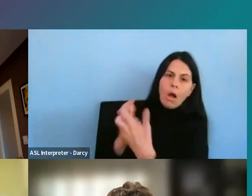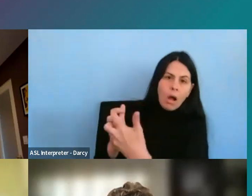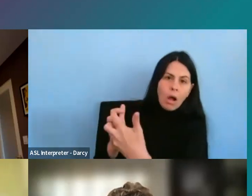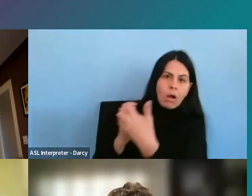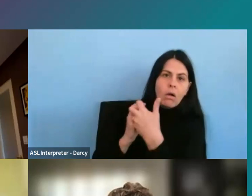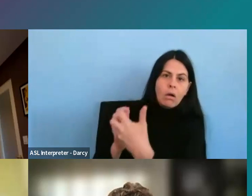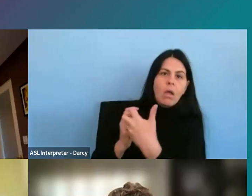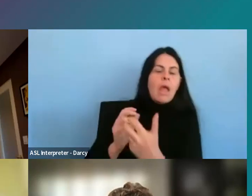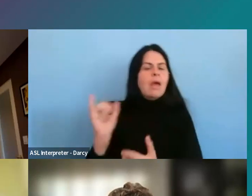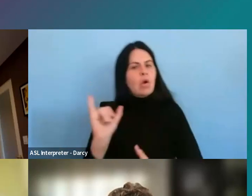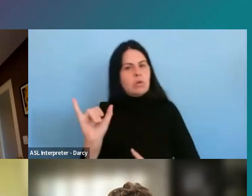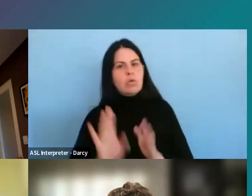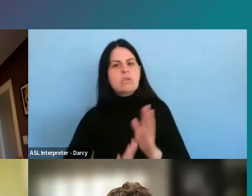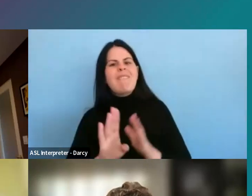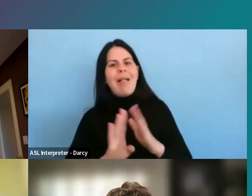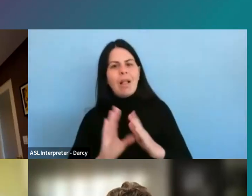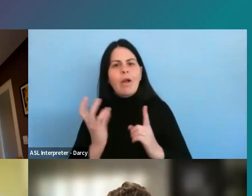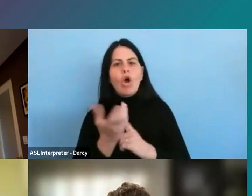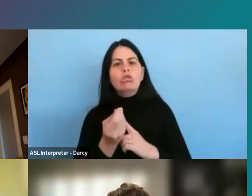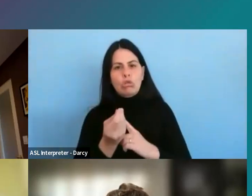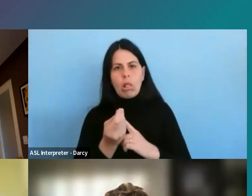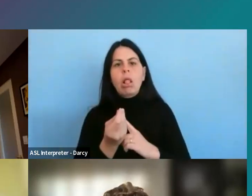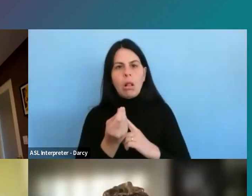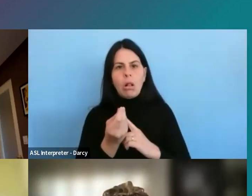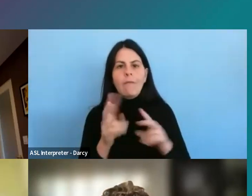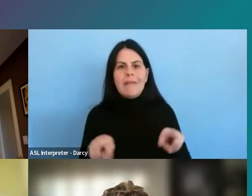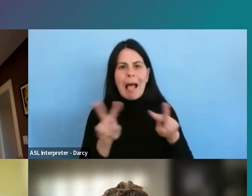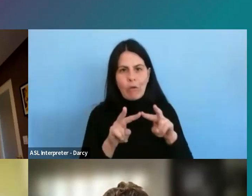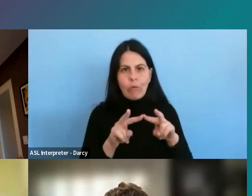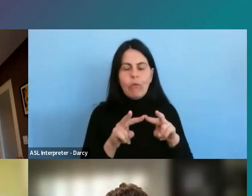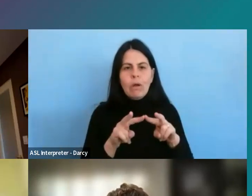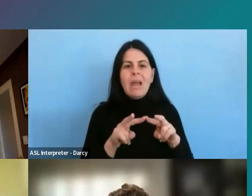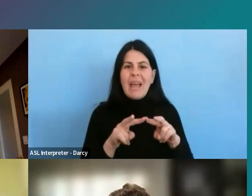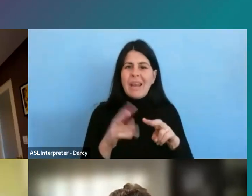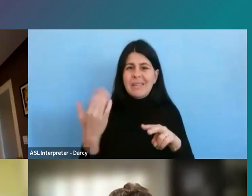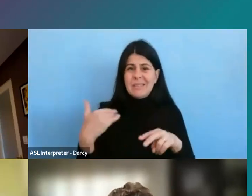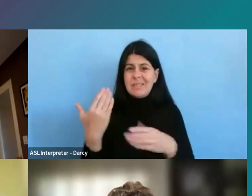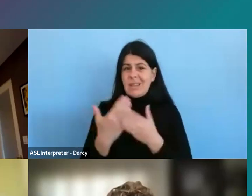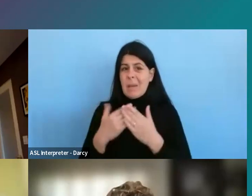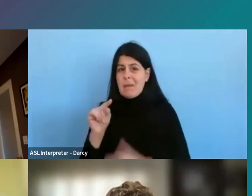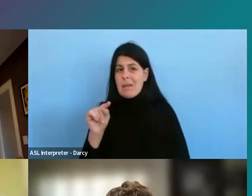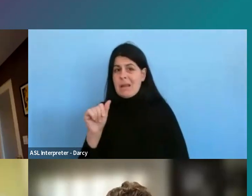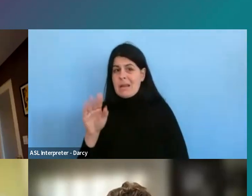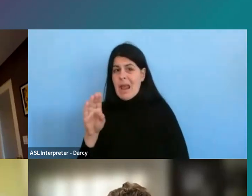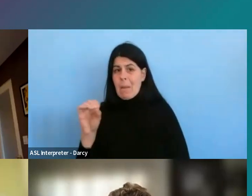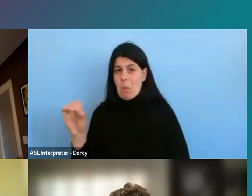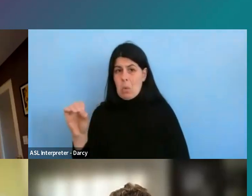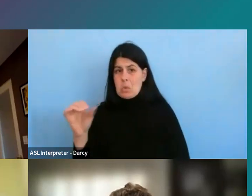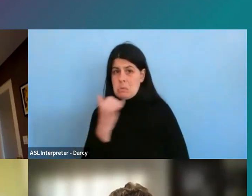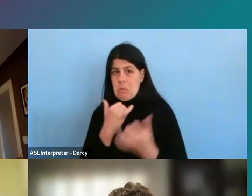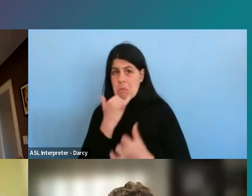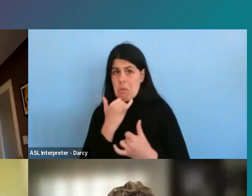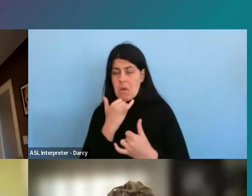value, to help break through some of the taboos that we hold on to in this American culture around